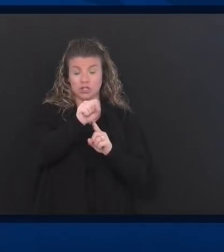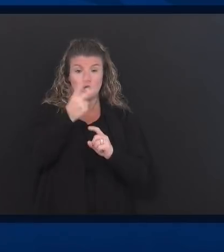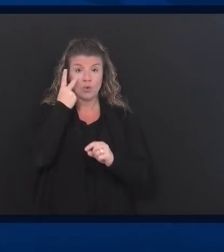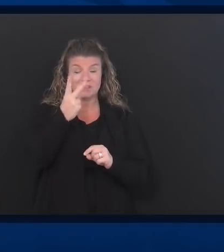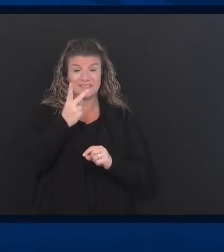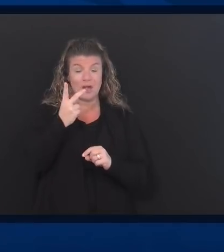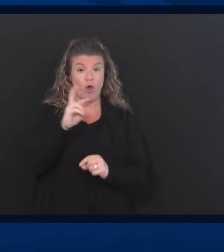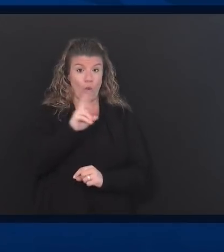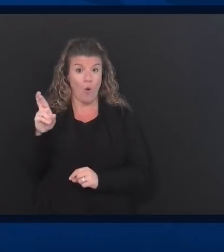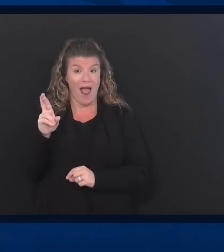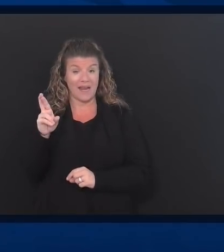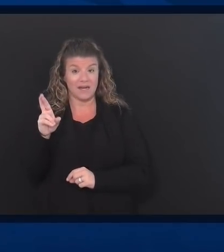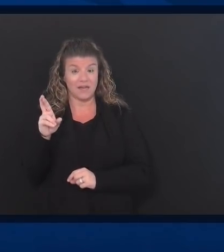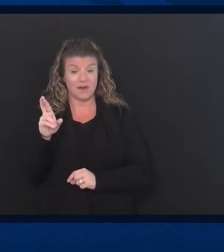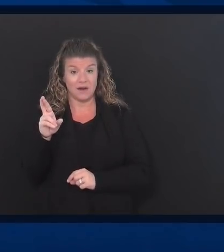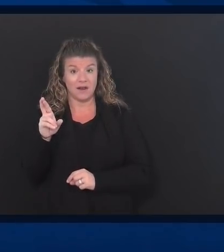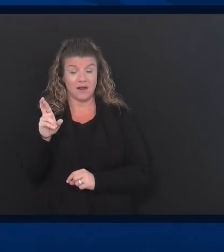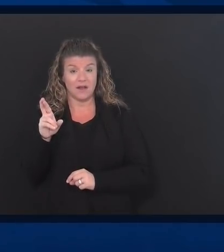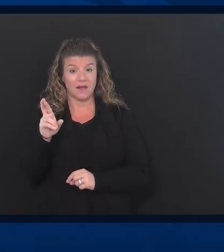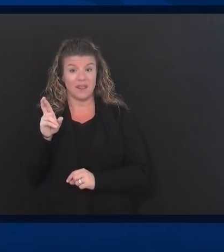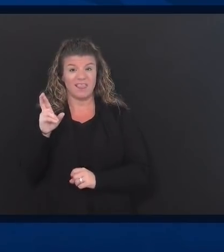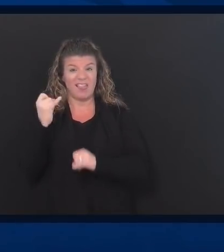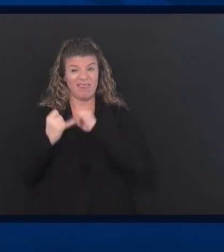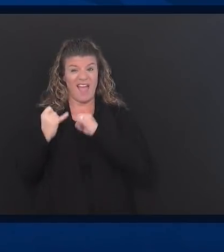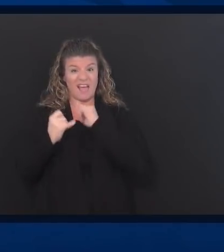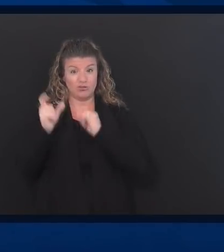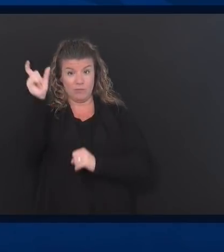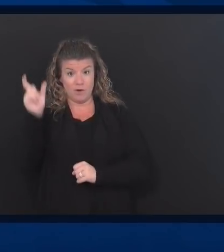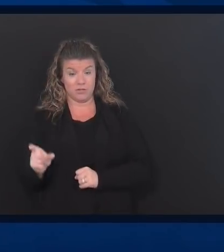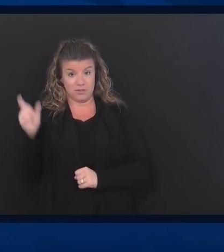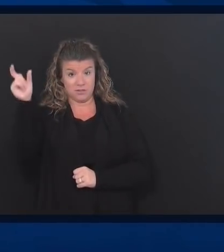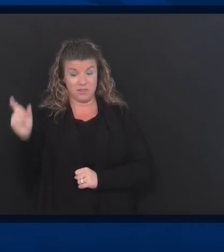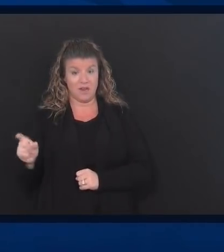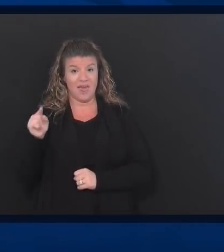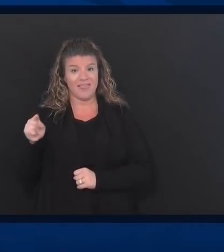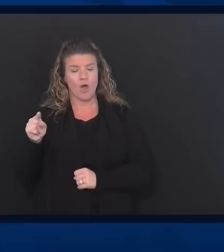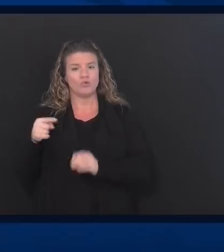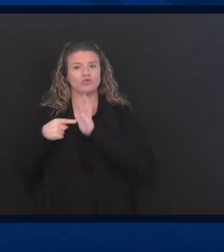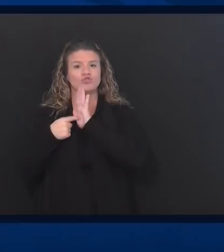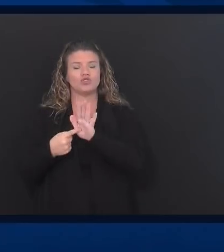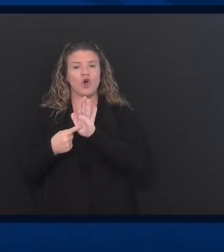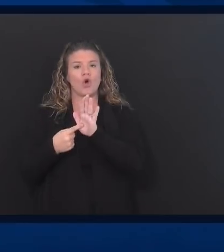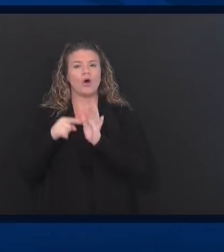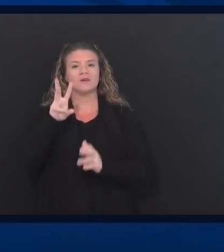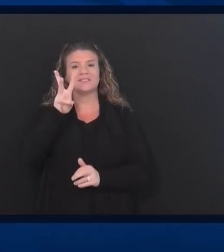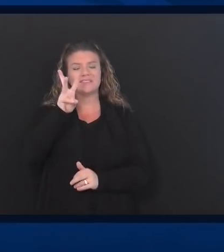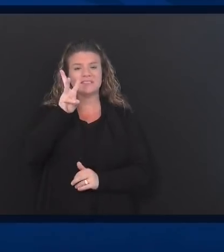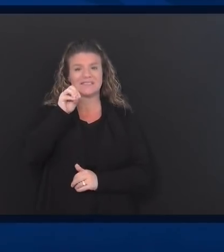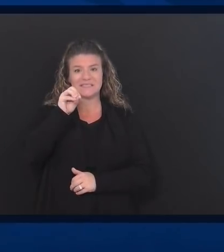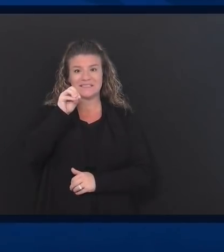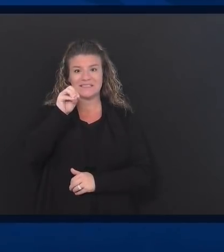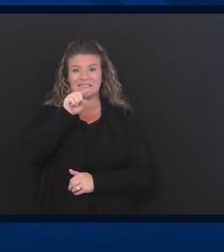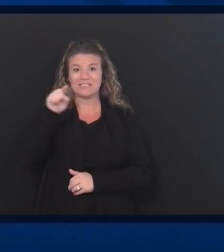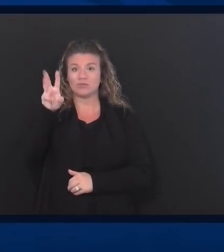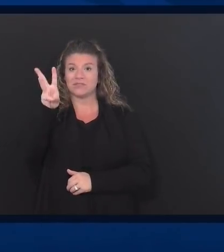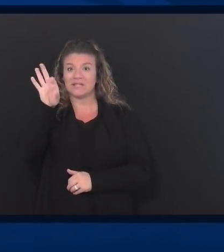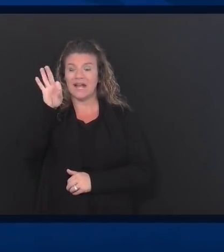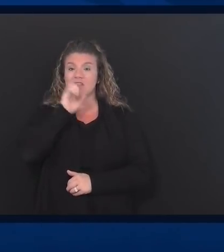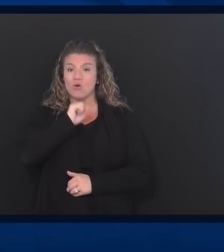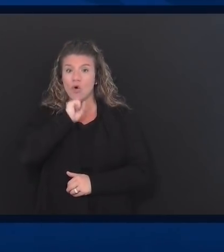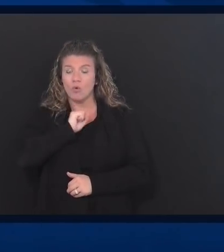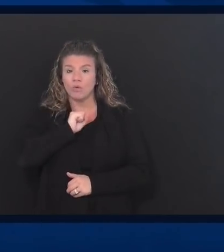right-hand side, those last two bars, that actually reflects our 60 to 69-year-olds